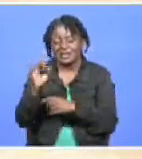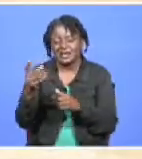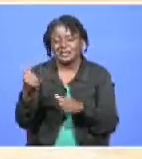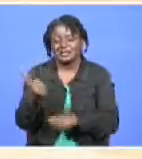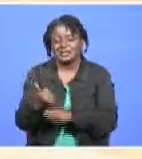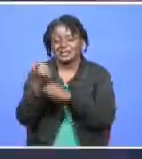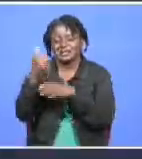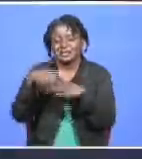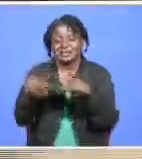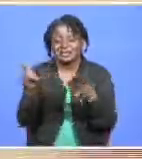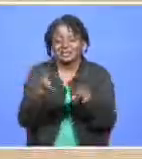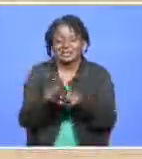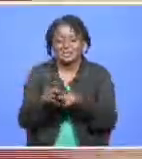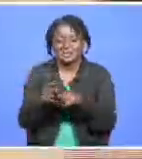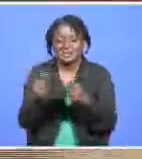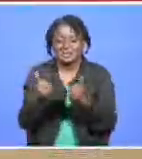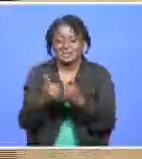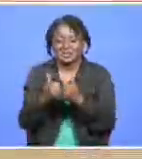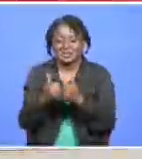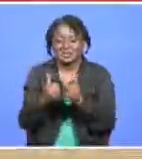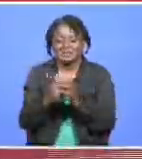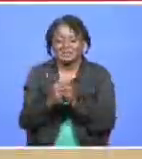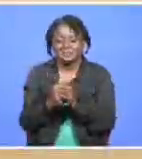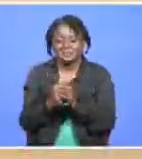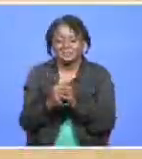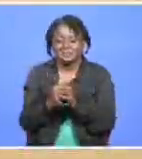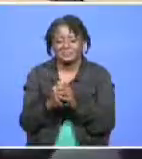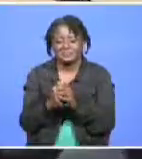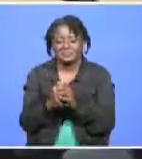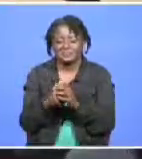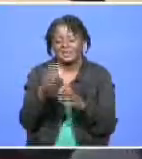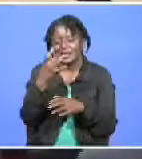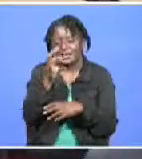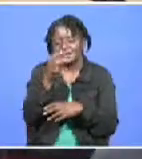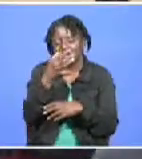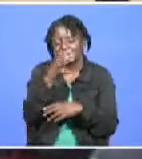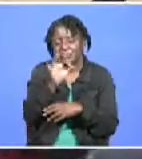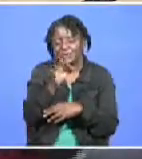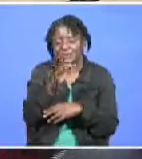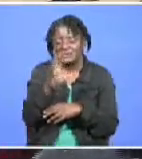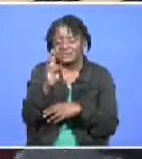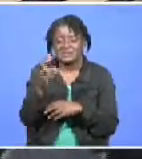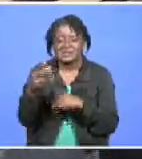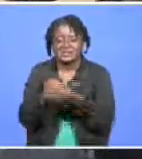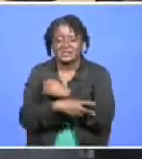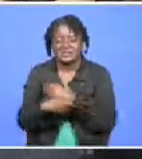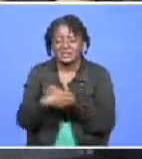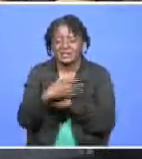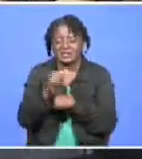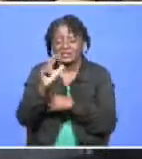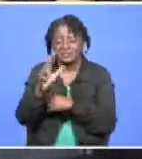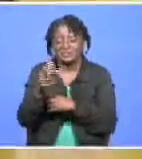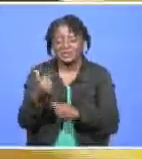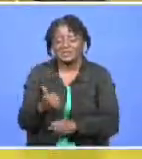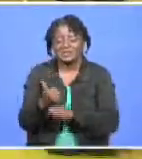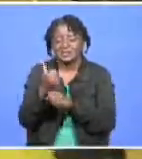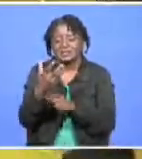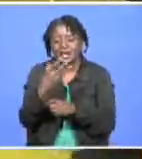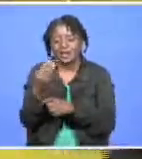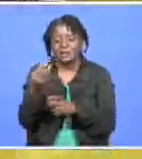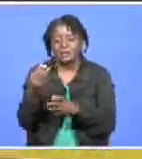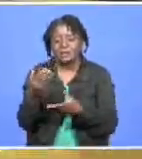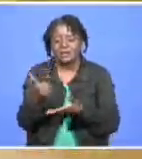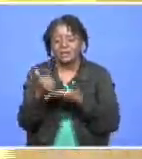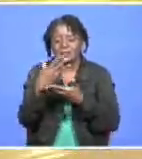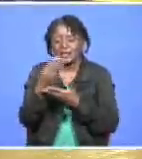great game, leading the way for the Lady Rebs to the tune of 18 points, 6 steals, and 3 assists to help them secure the win. College hoops also